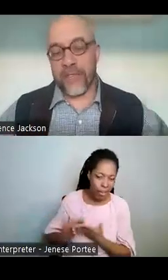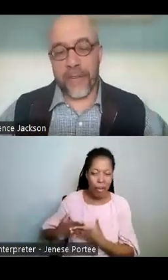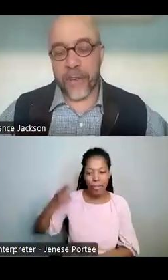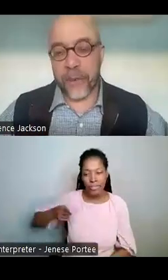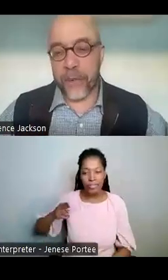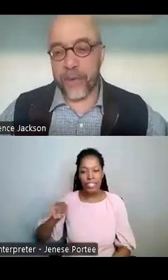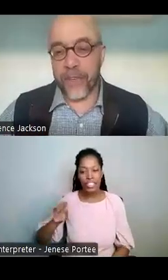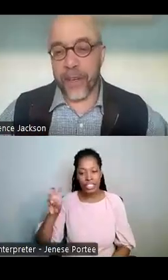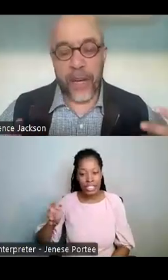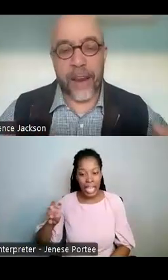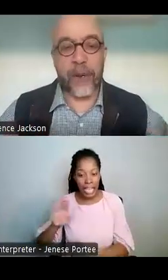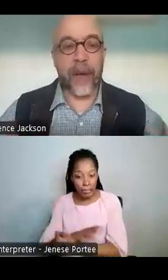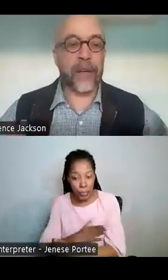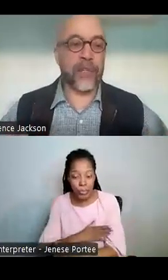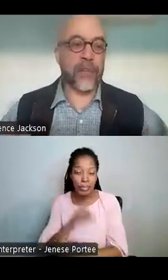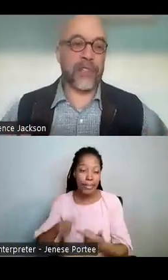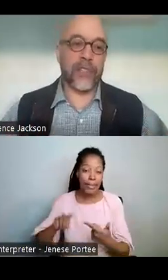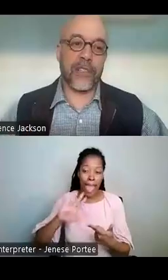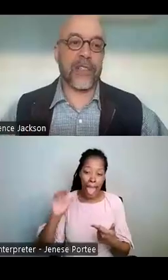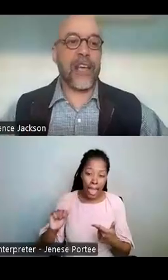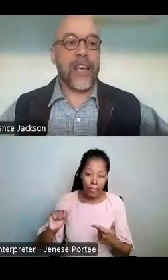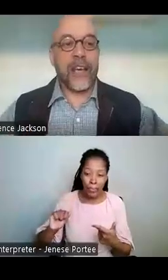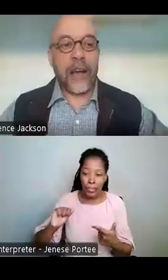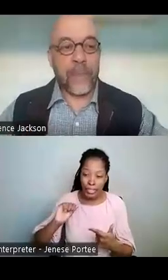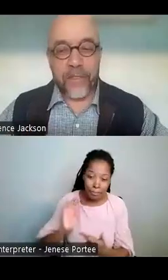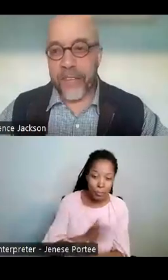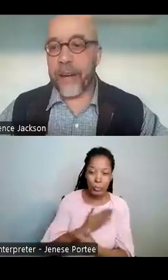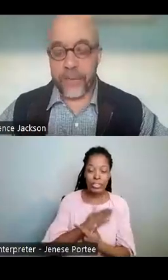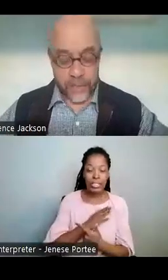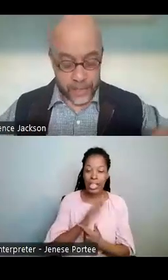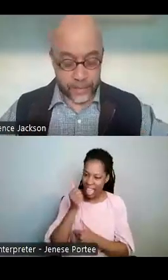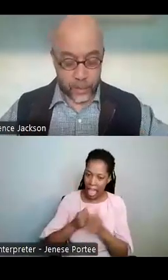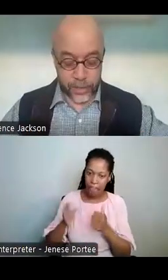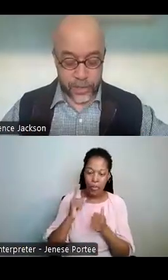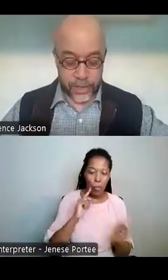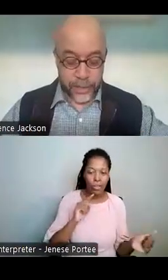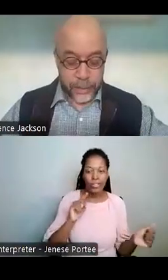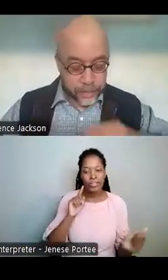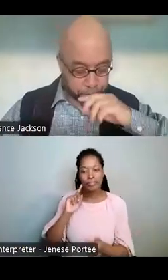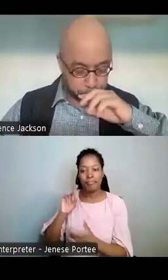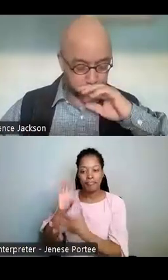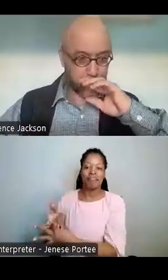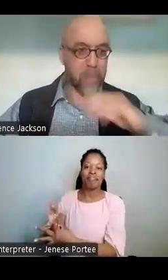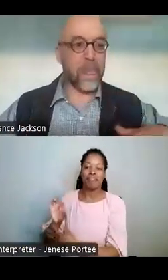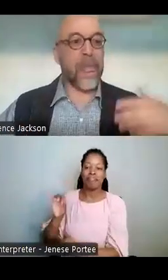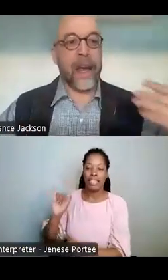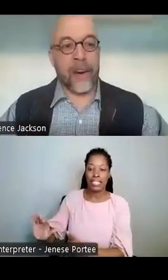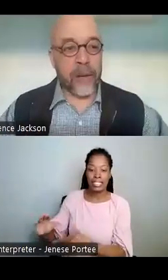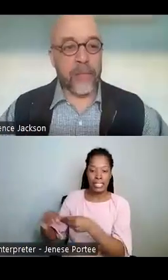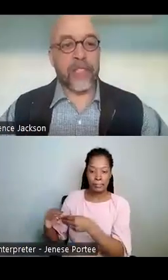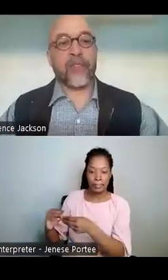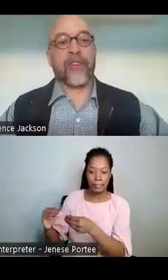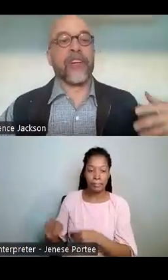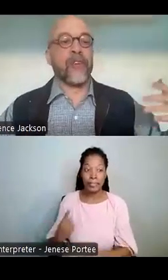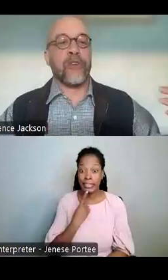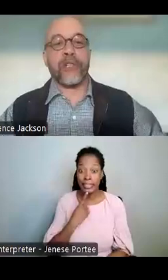histories of African music, I mean, everybody returns to this account that he gives, where he says, I heard a